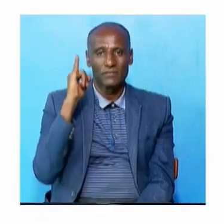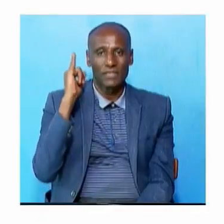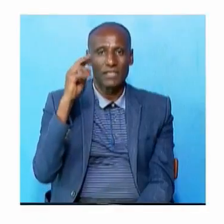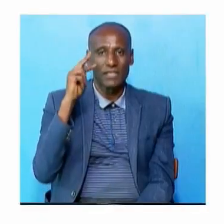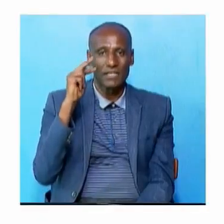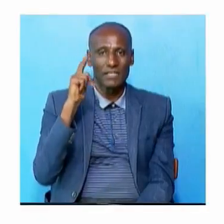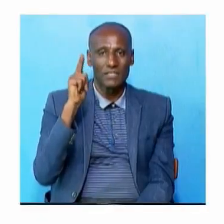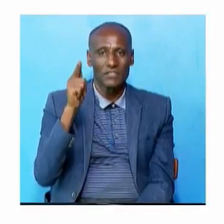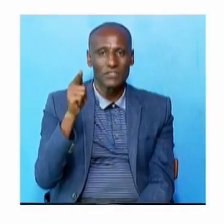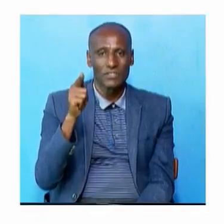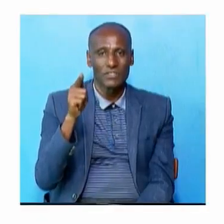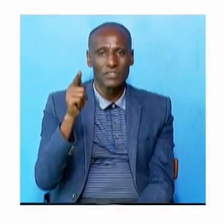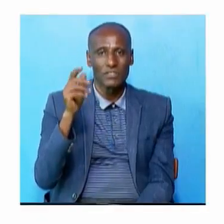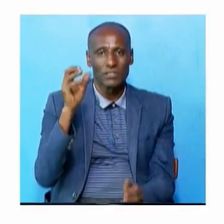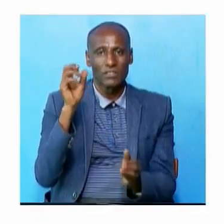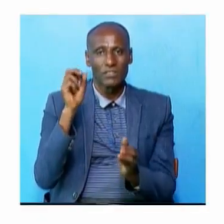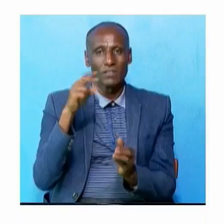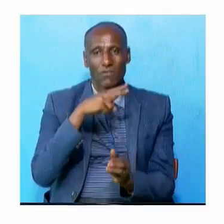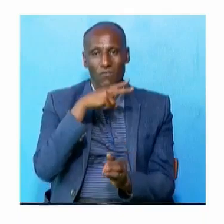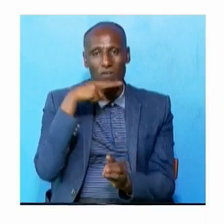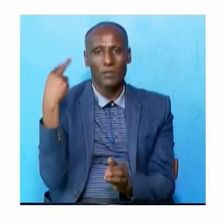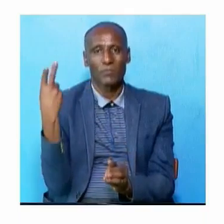ing verb.